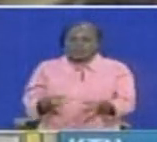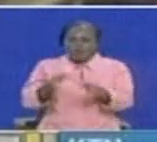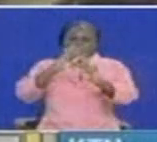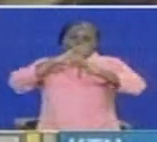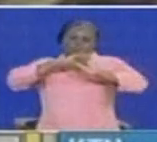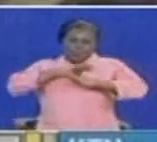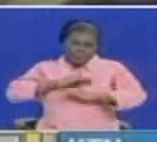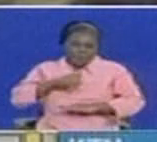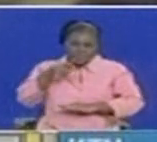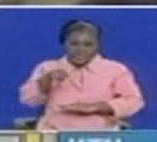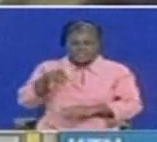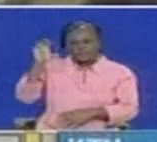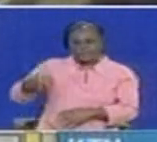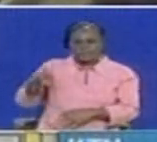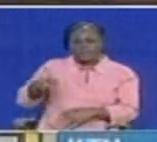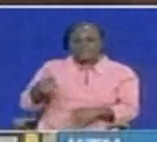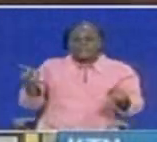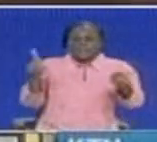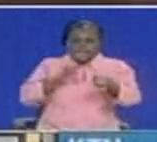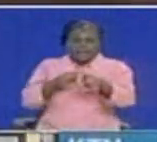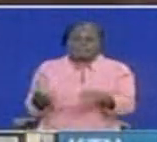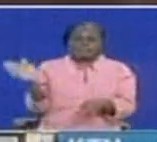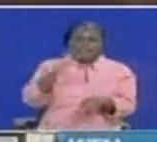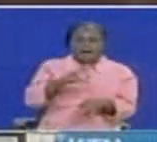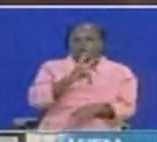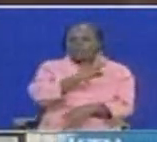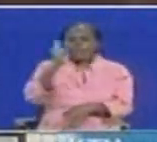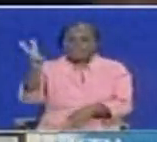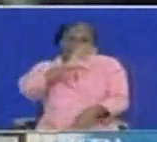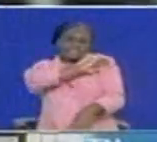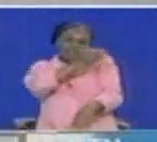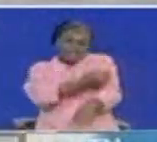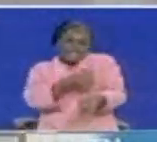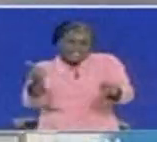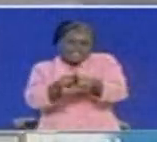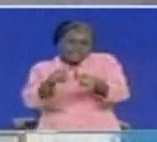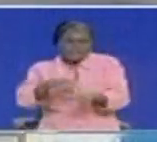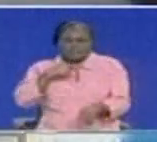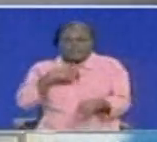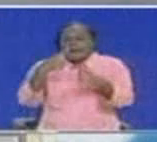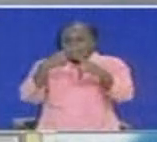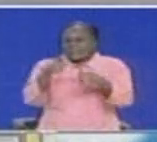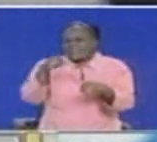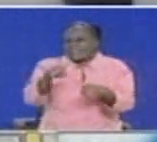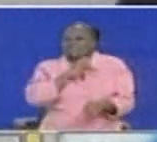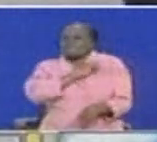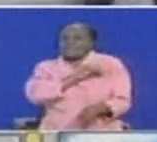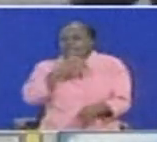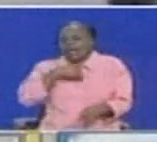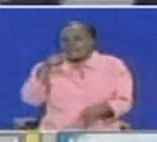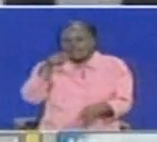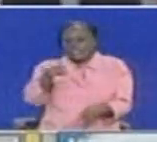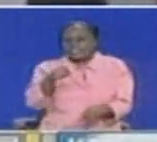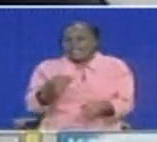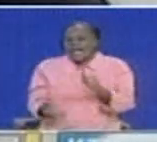to an already fragile market. Upon return, she will head west to Nigeria for a similar venture. But industry players fear that this might be an